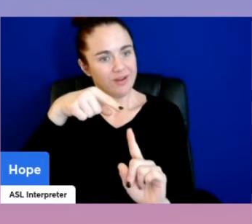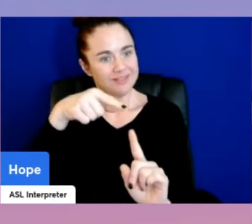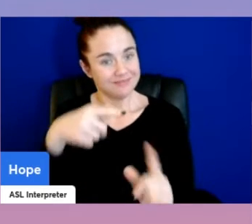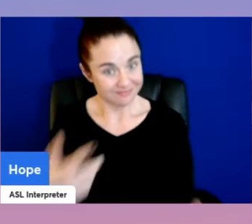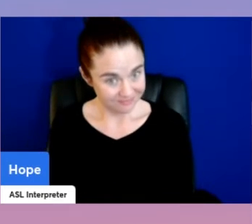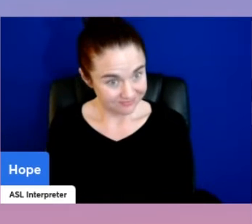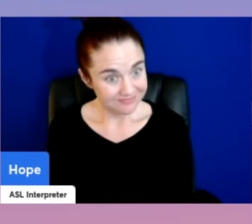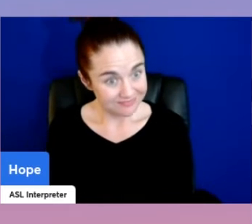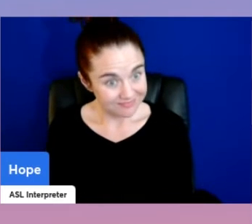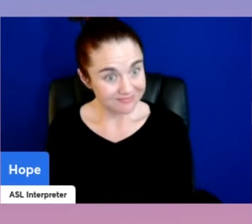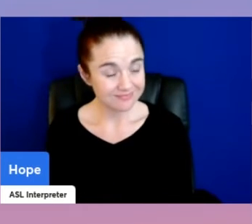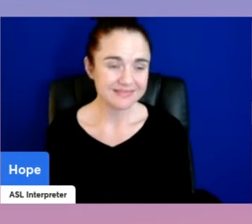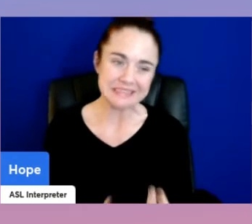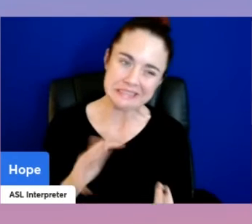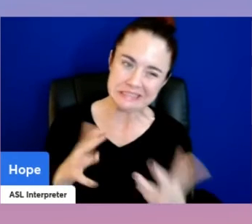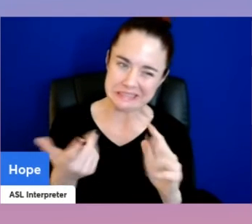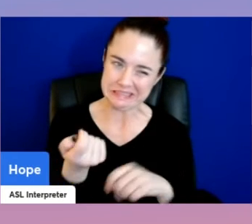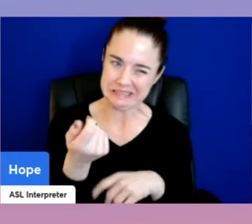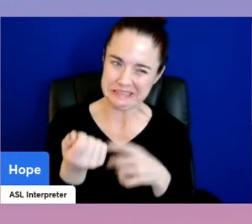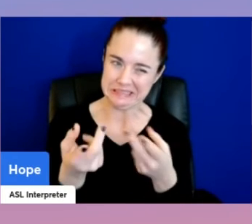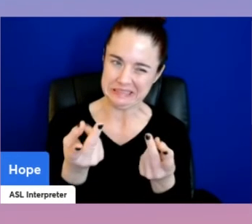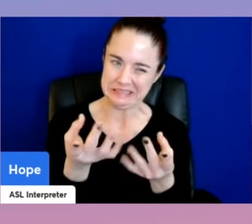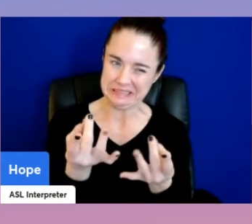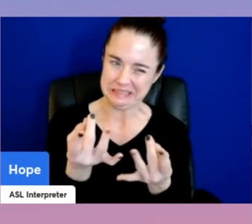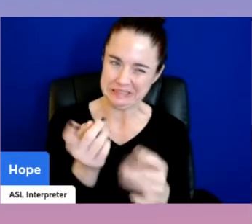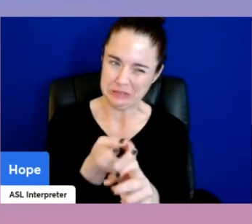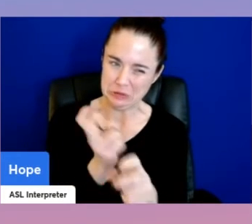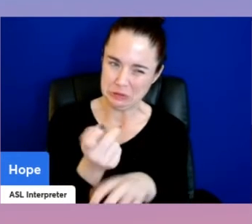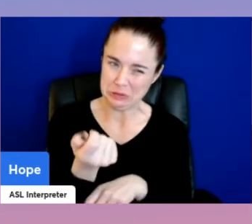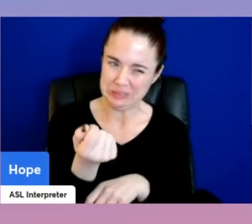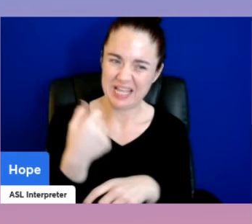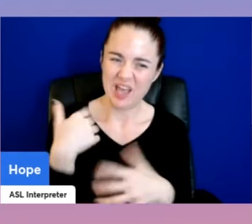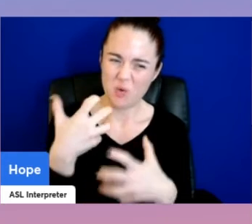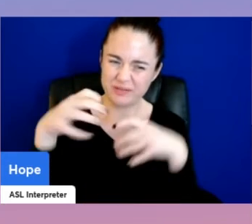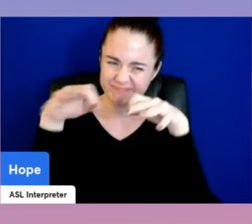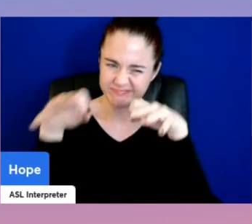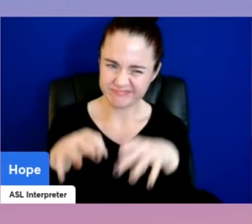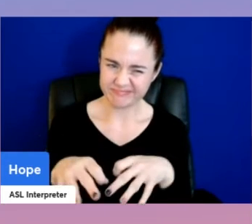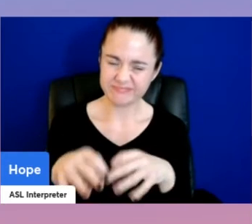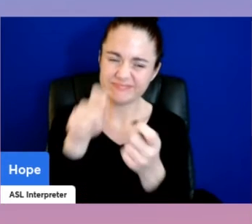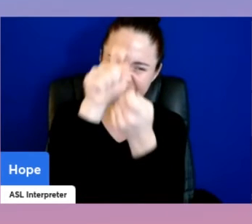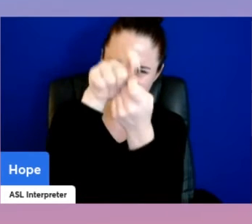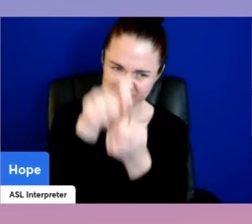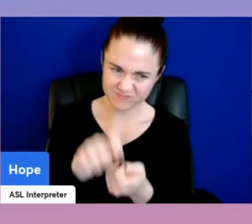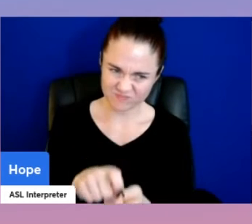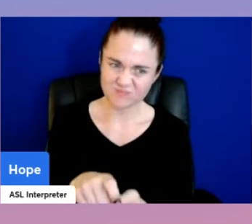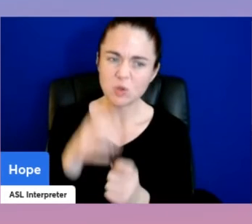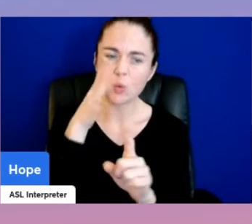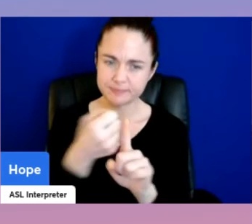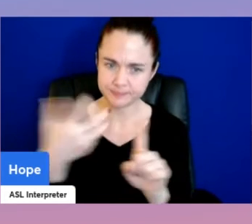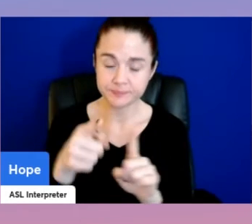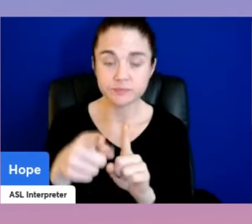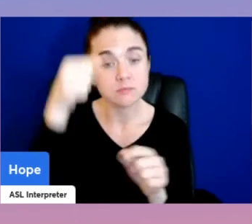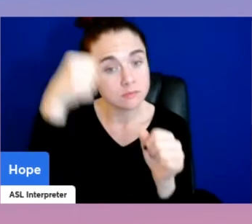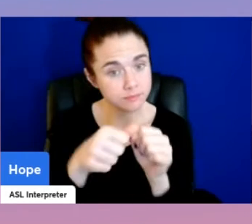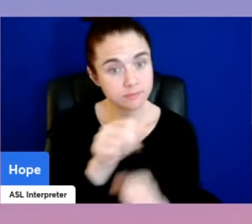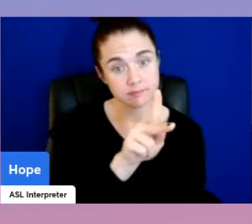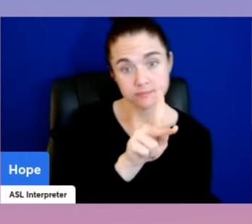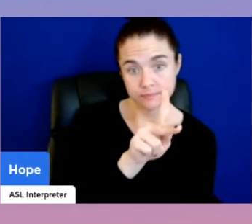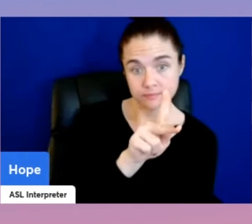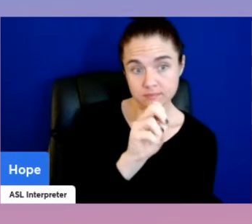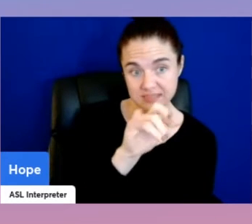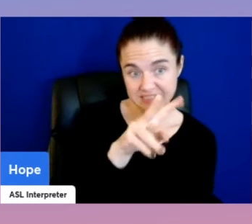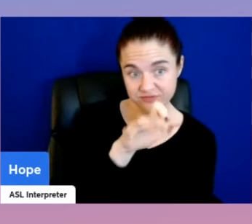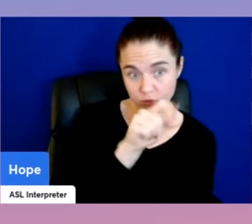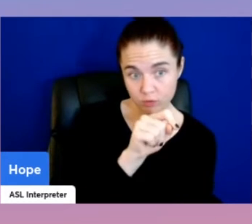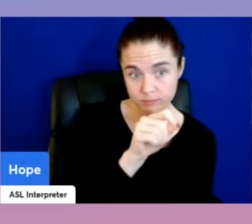private endpoints can be a little bit tricky, so I wanted to break this down in great detail. So let's remember, we have our Key Vault and we